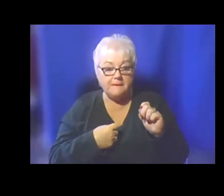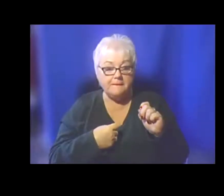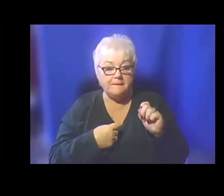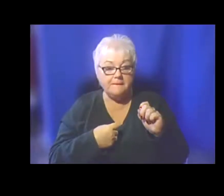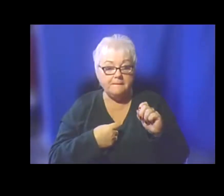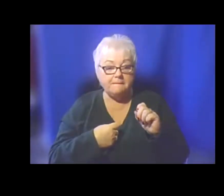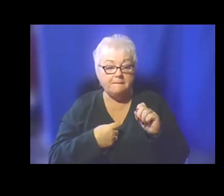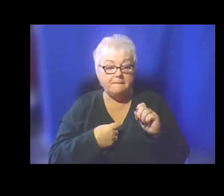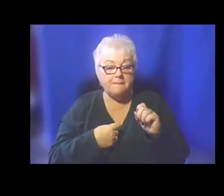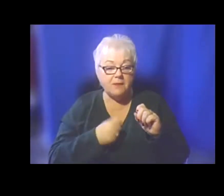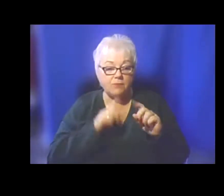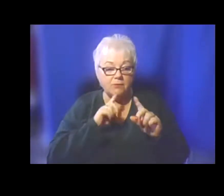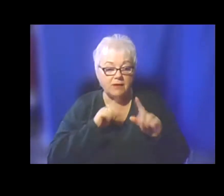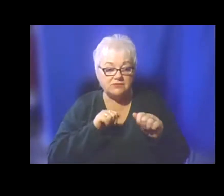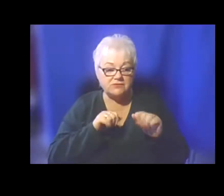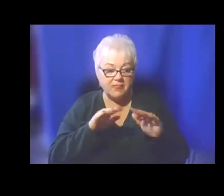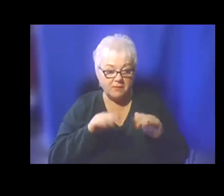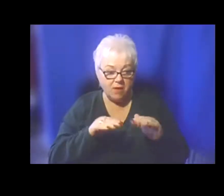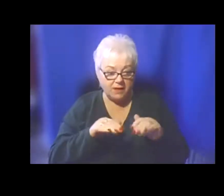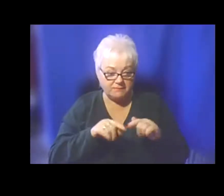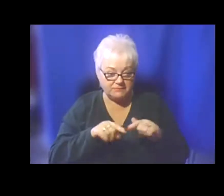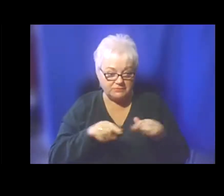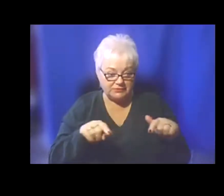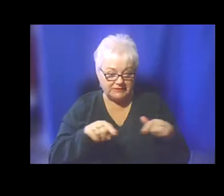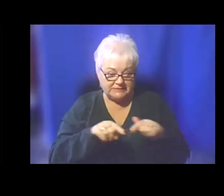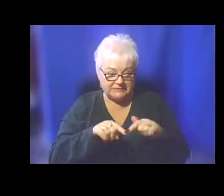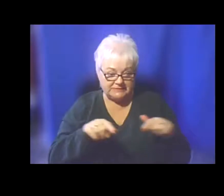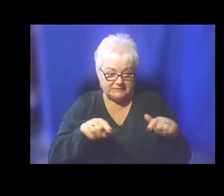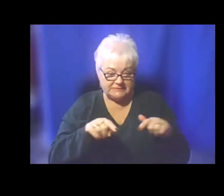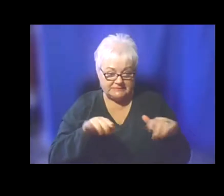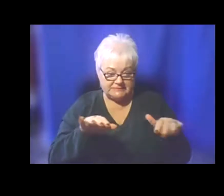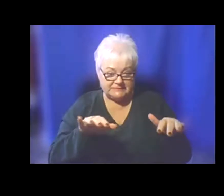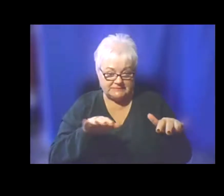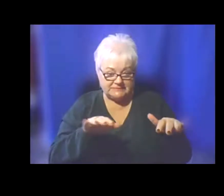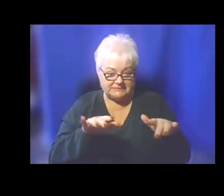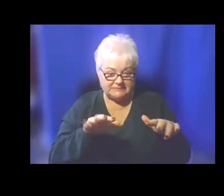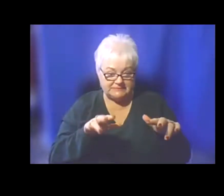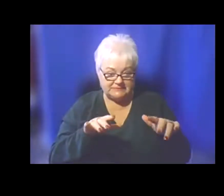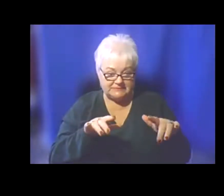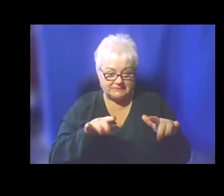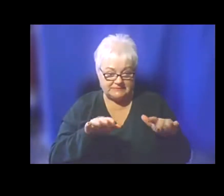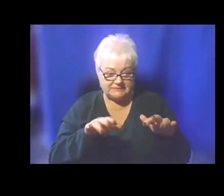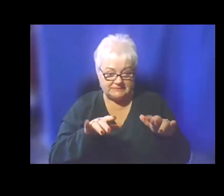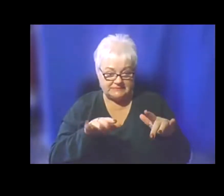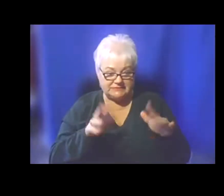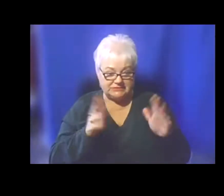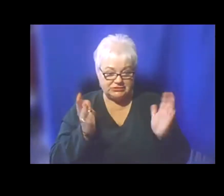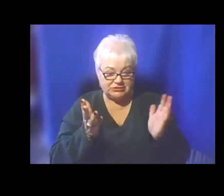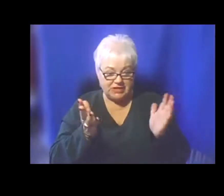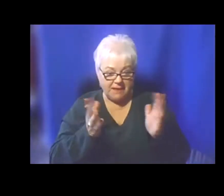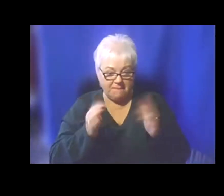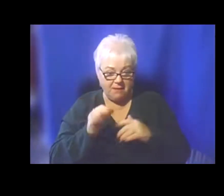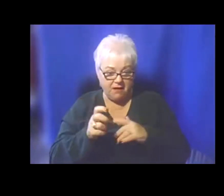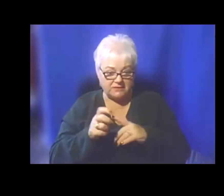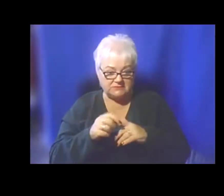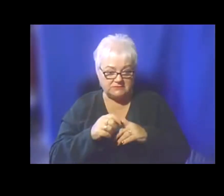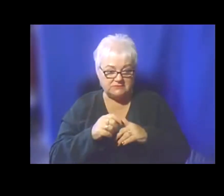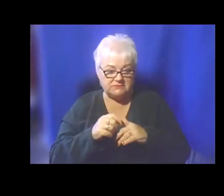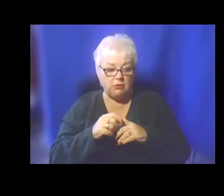The reactions are at the bottom of your screen where you would find the chat box. Okay.